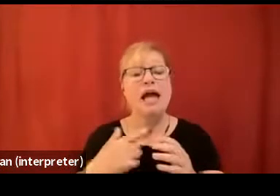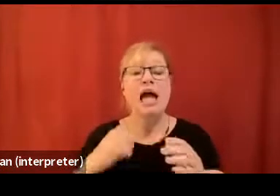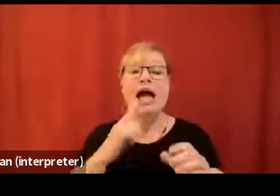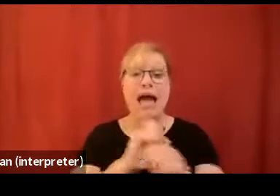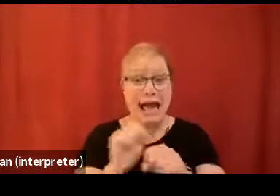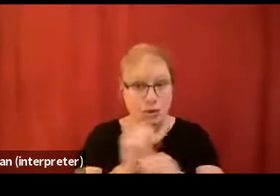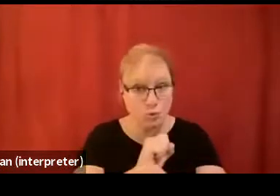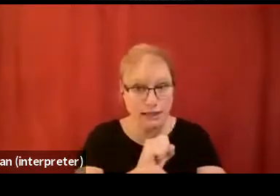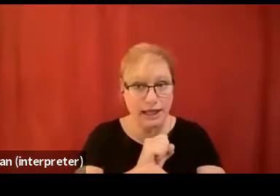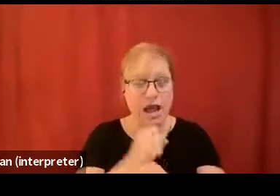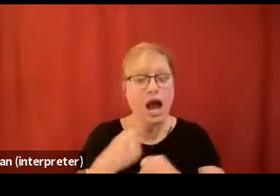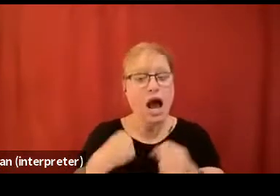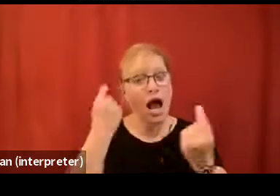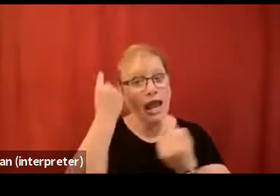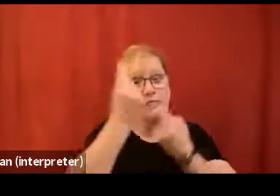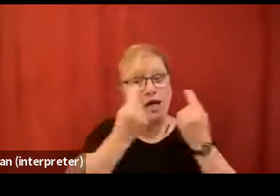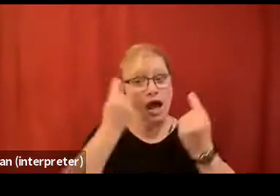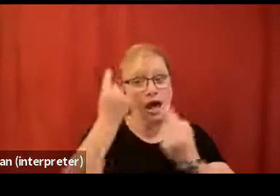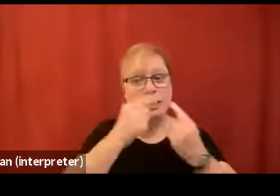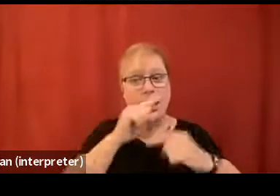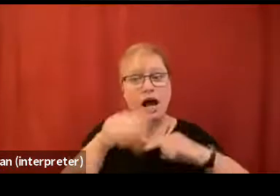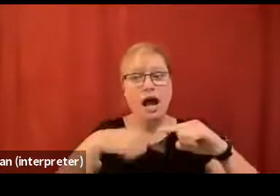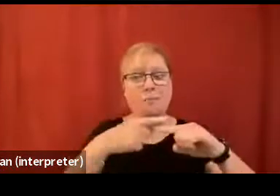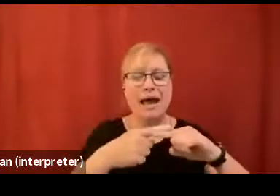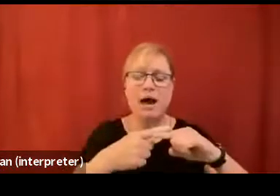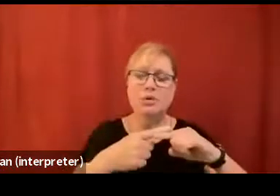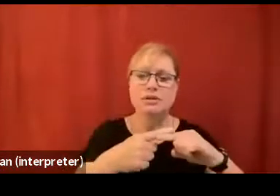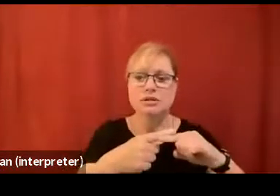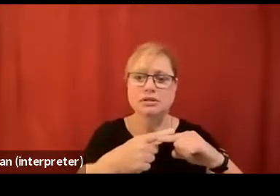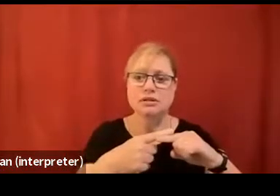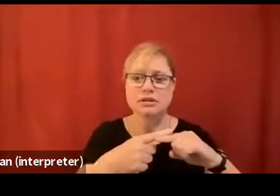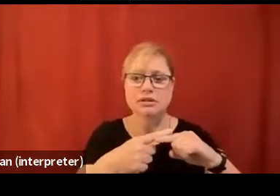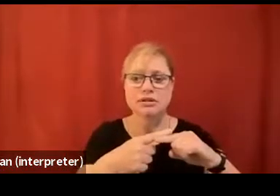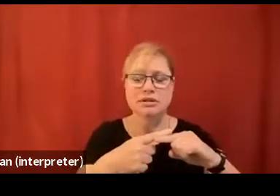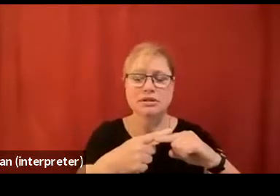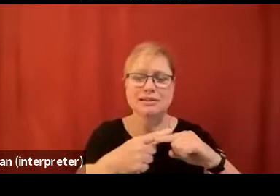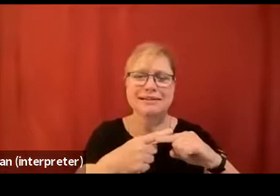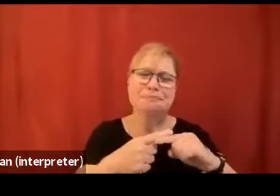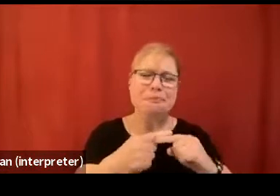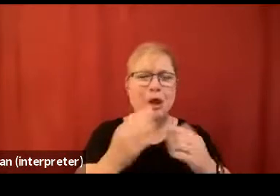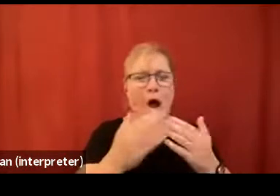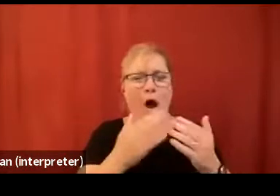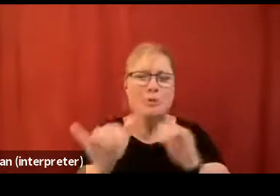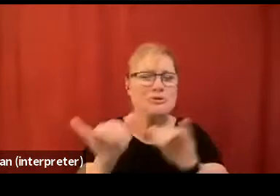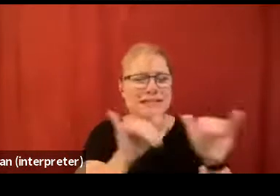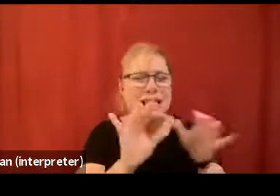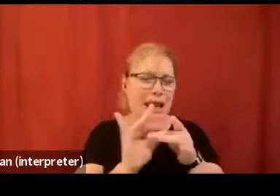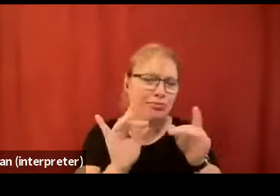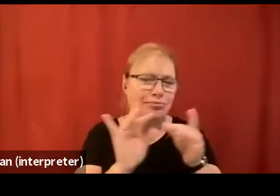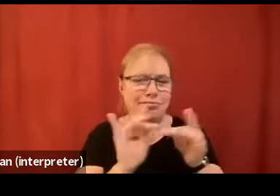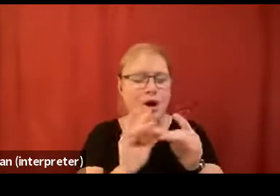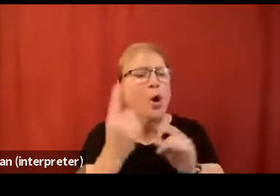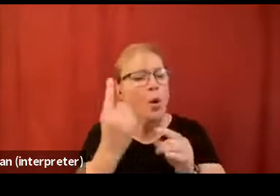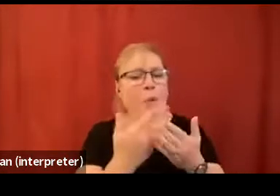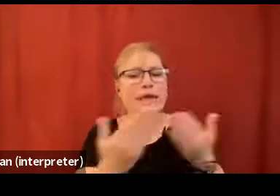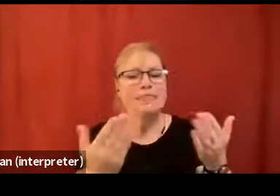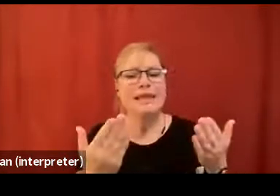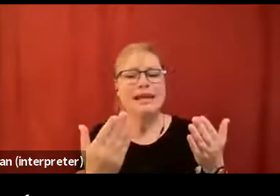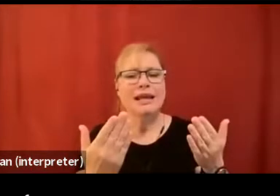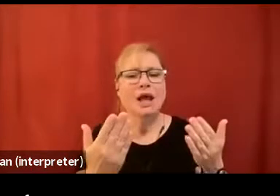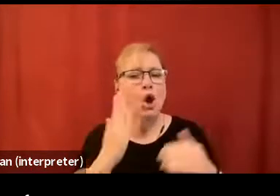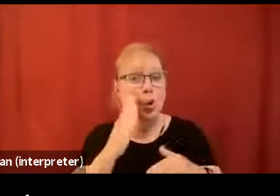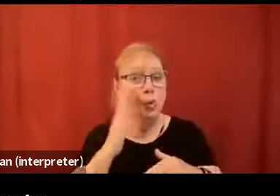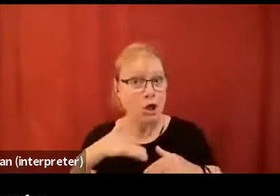actually thought about, it's a little bit of the same, but one thing that we know that